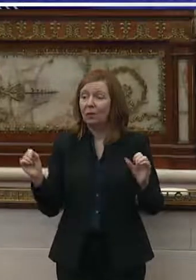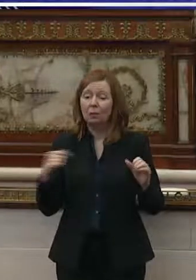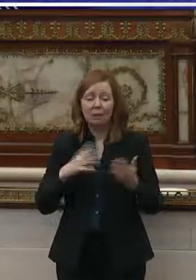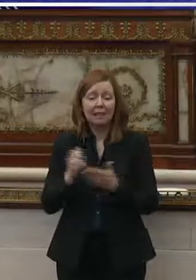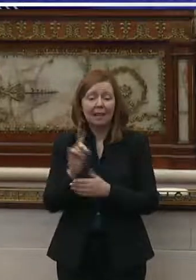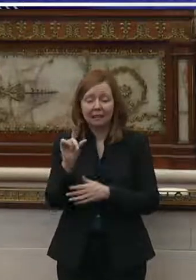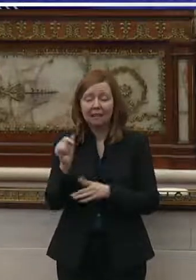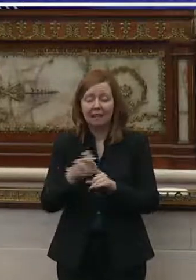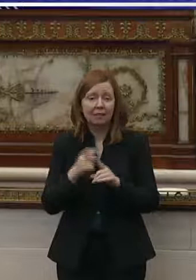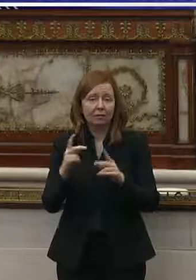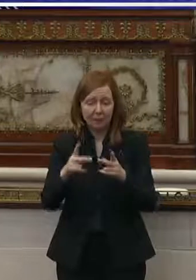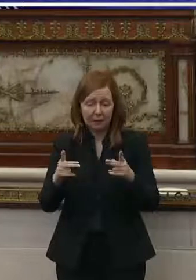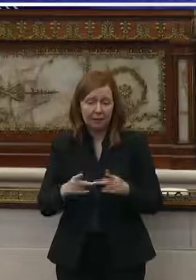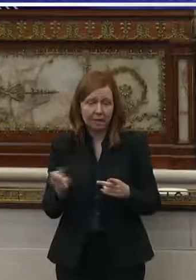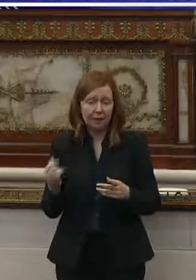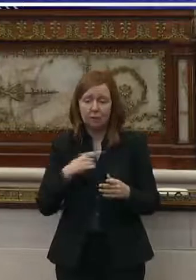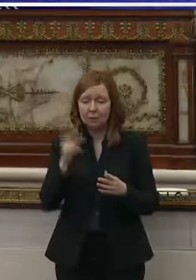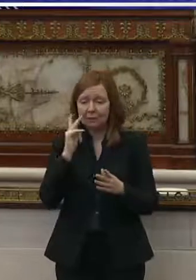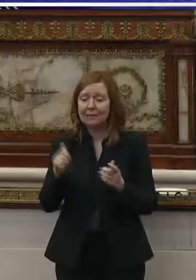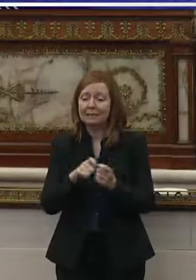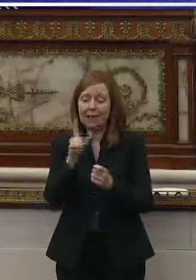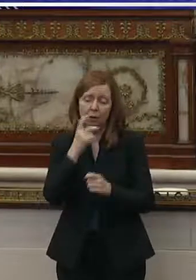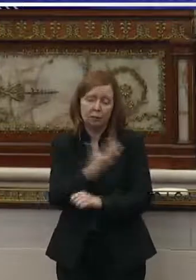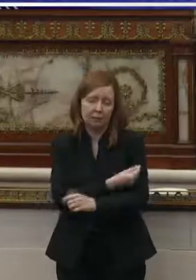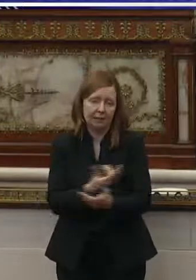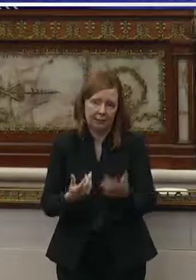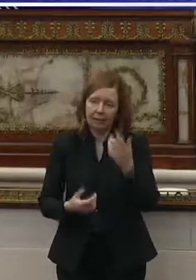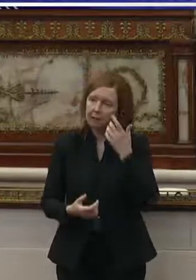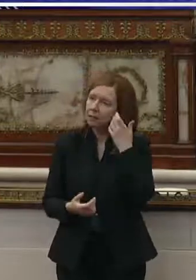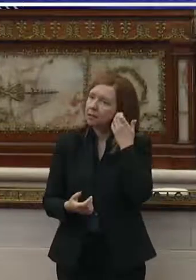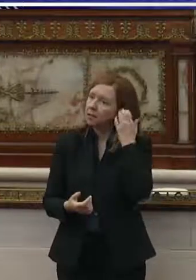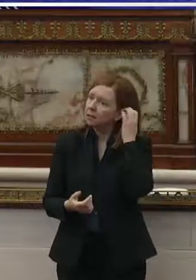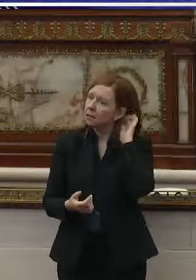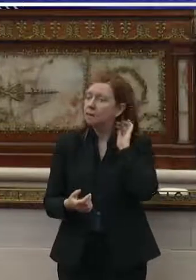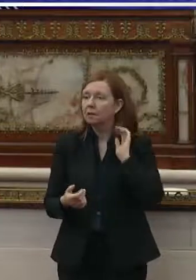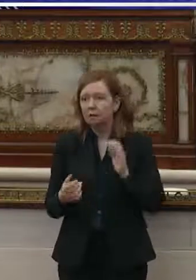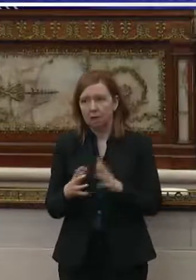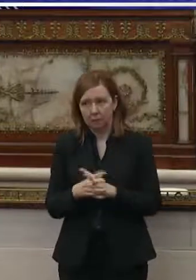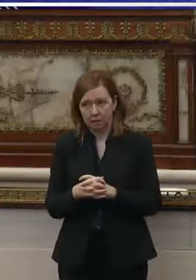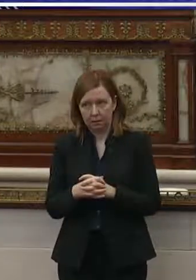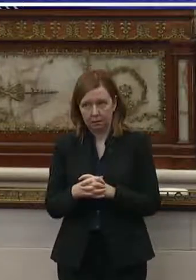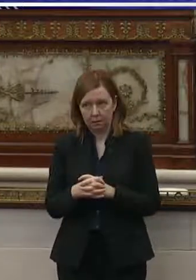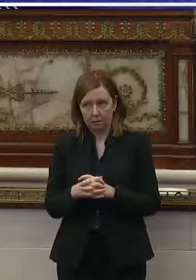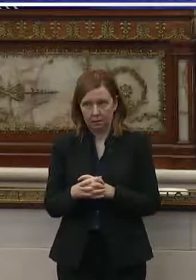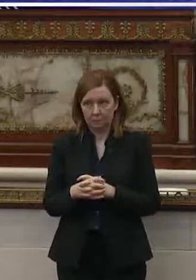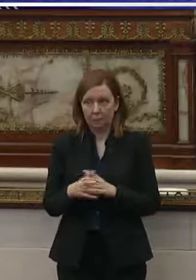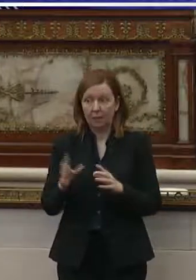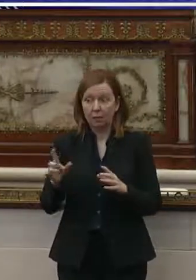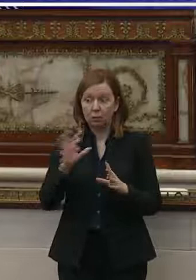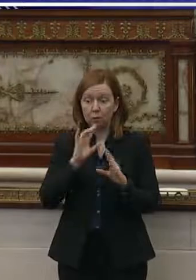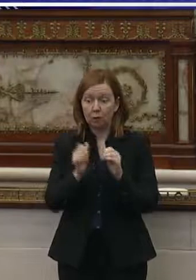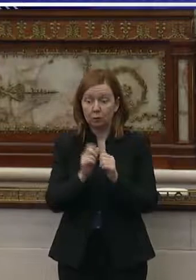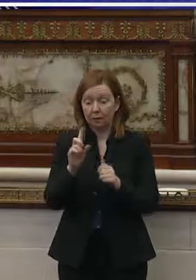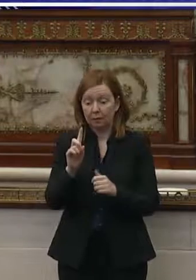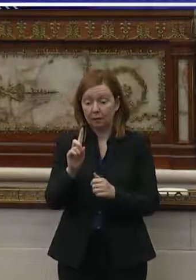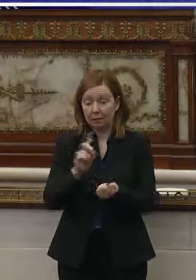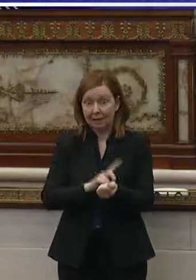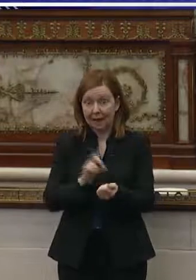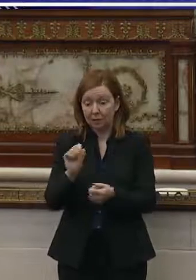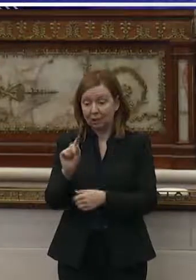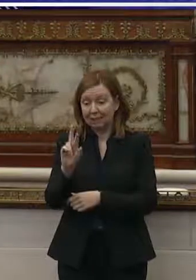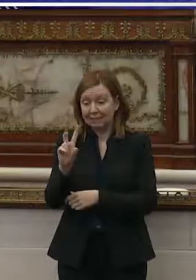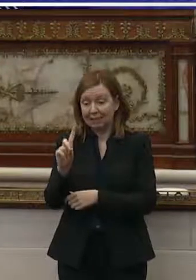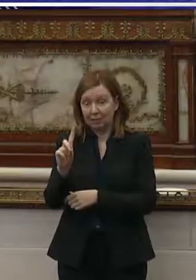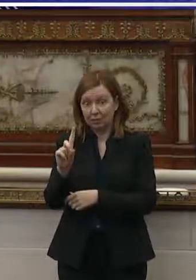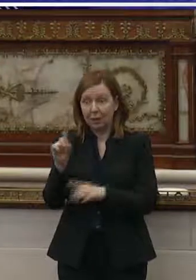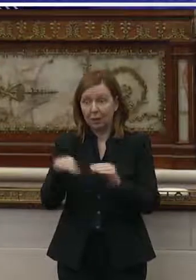data from the site, so we'll see exactly who they are vaccinating. And we talked to Dr. Stanford about her possibly handling this